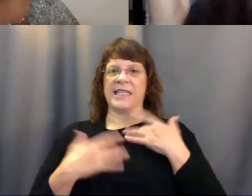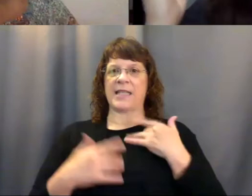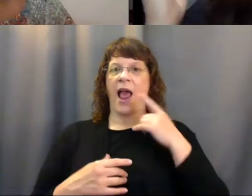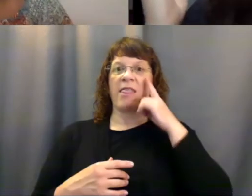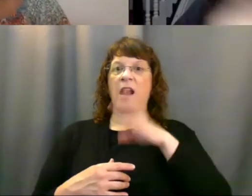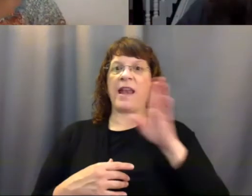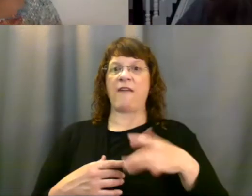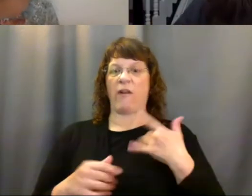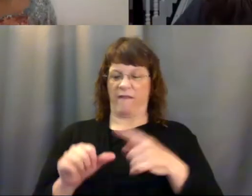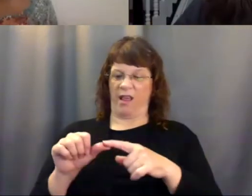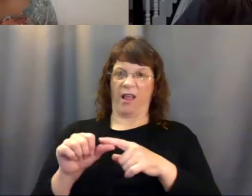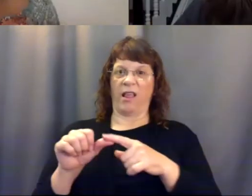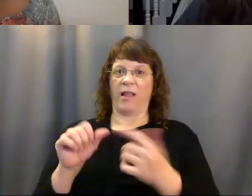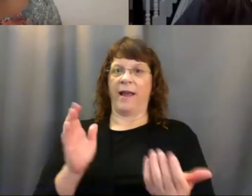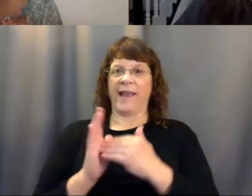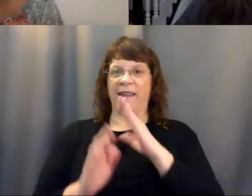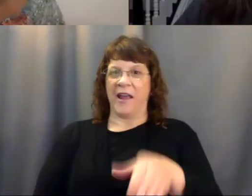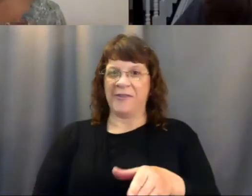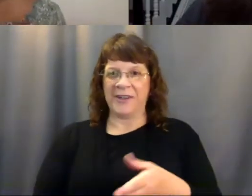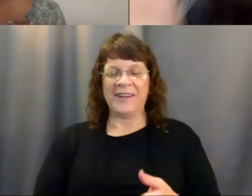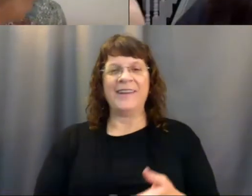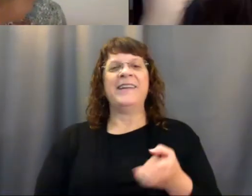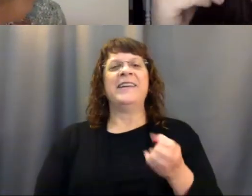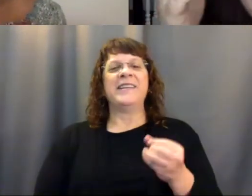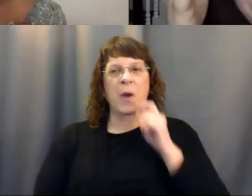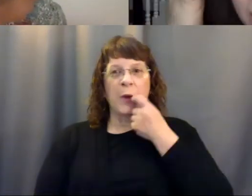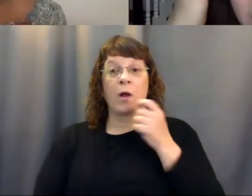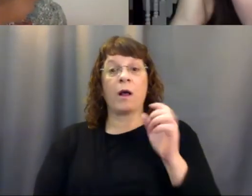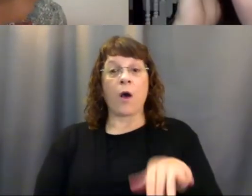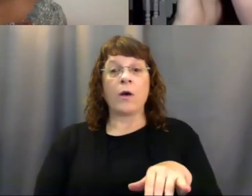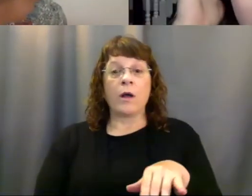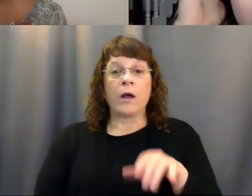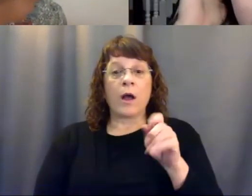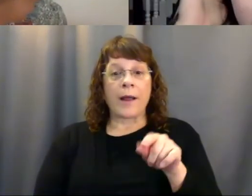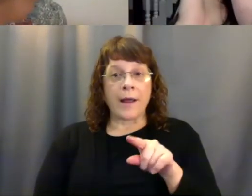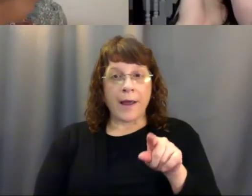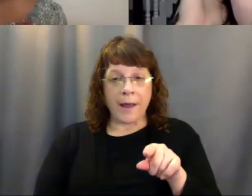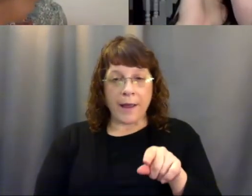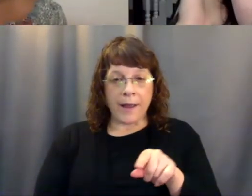the tip of my thumb ever again. Cool. So everyone, here we go.